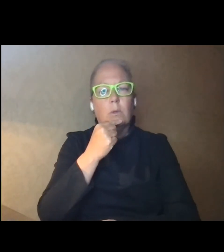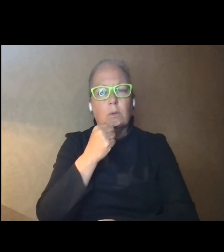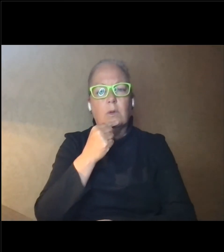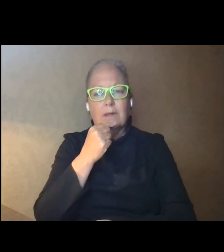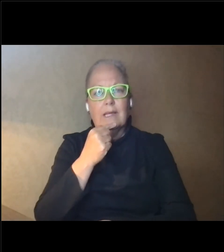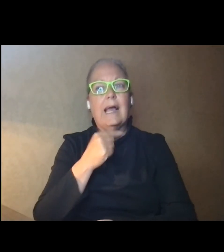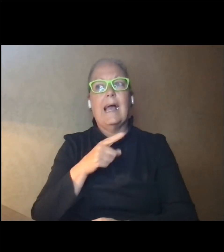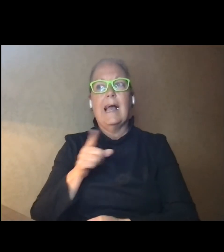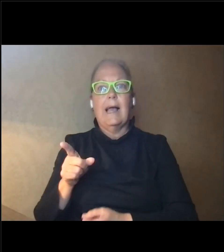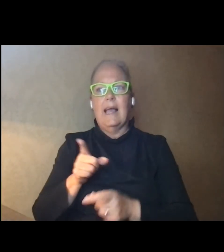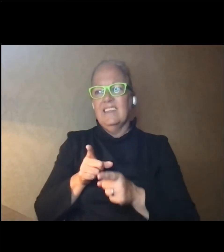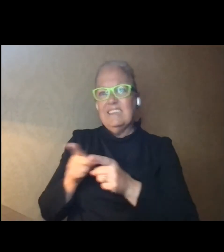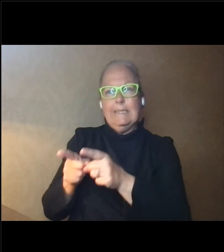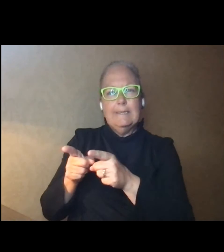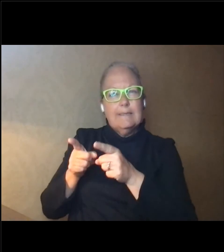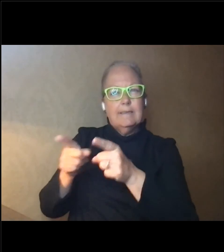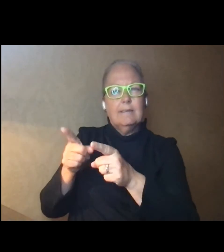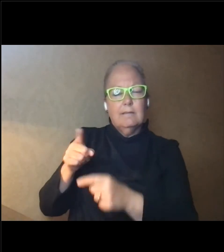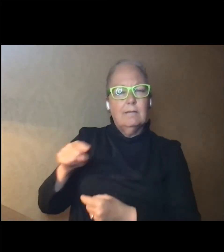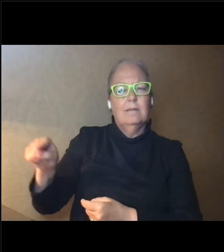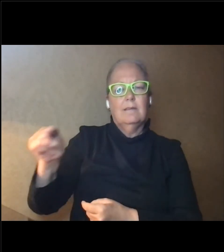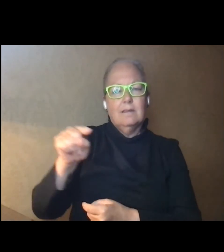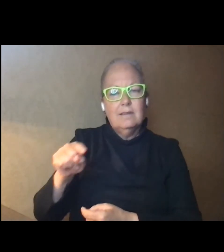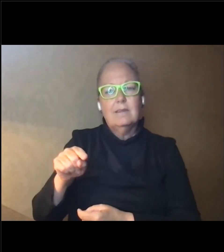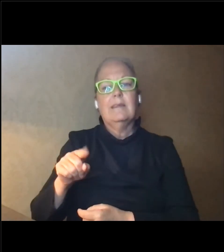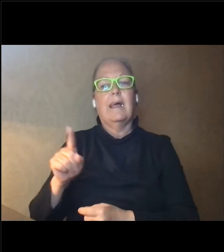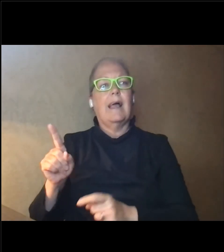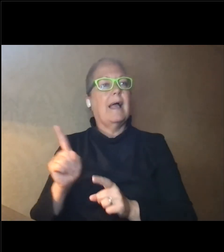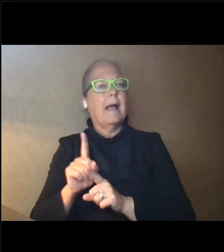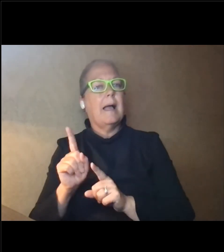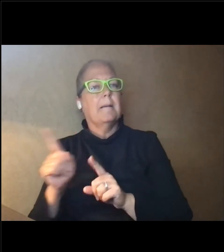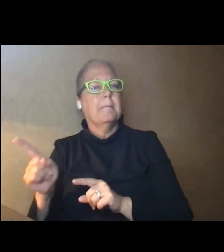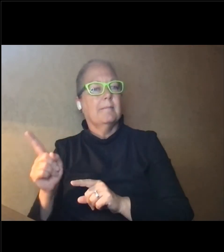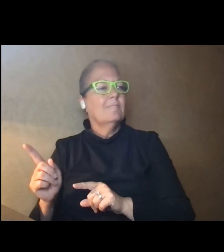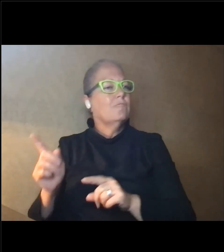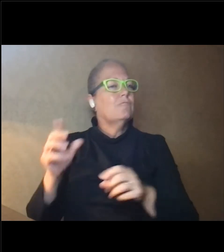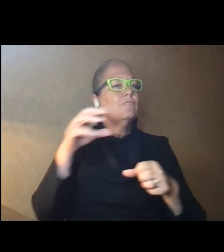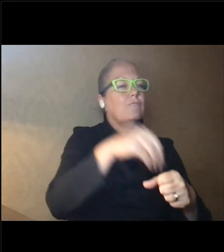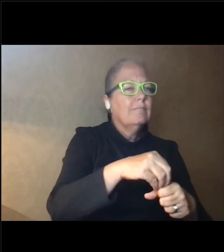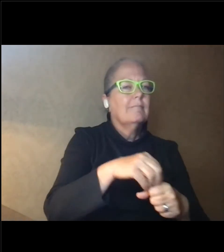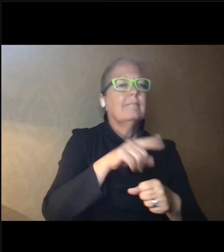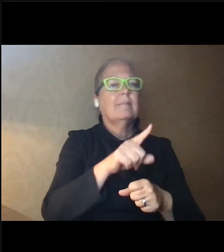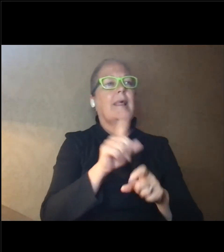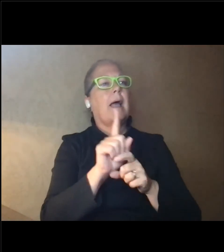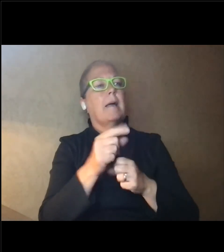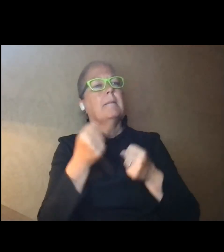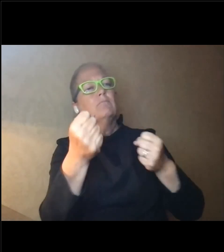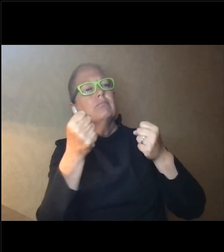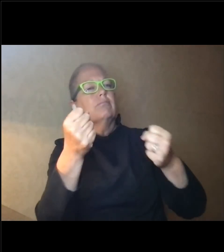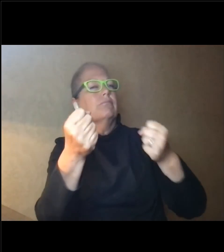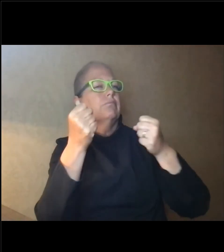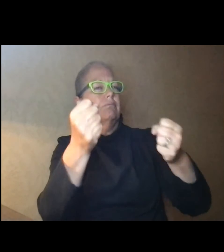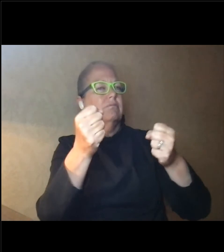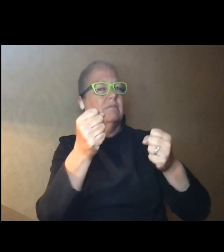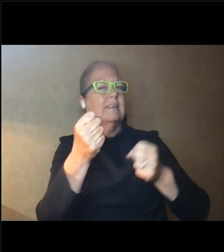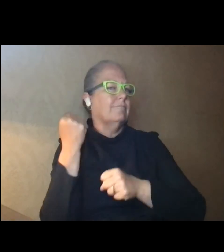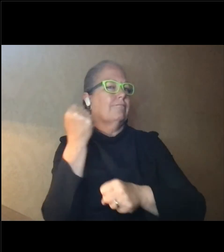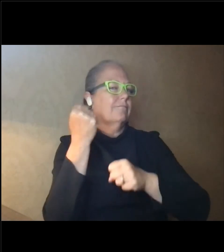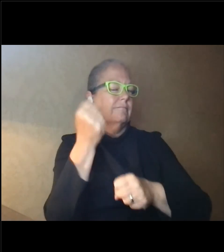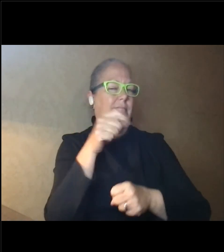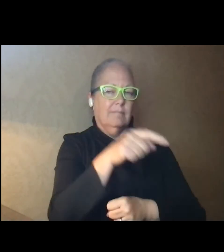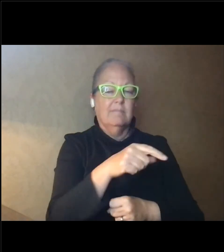supporting injured protesters during the campaigns. And now, almost 1 year after